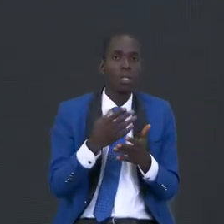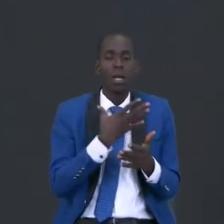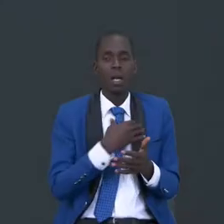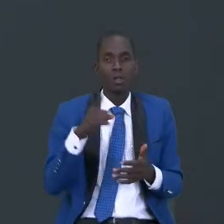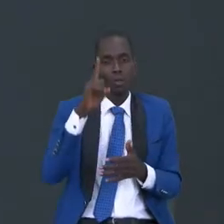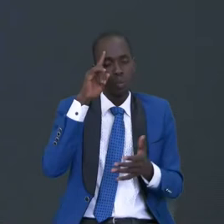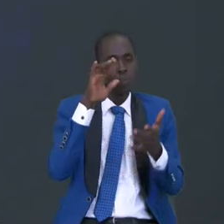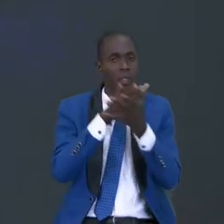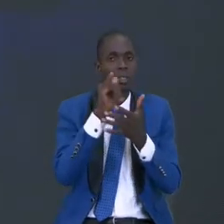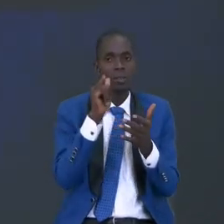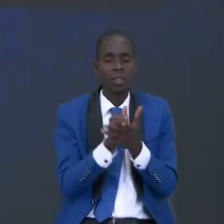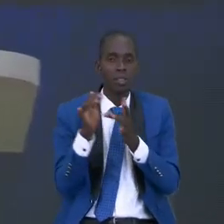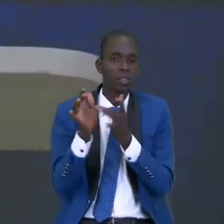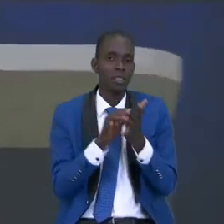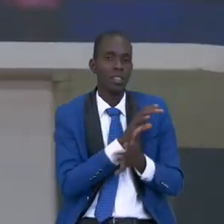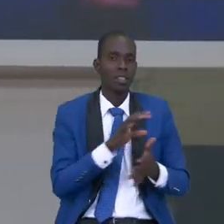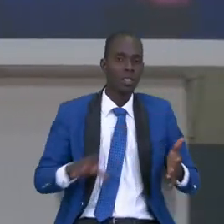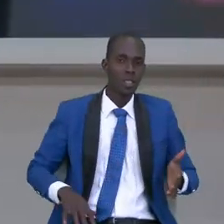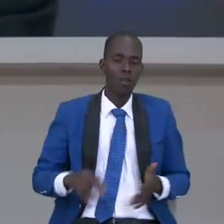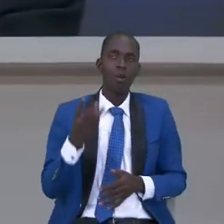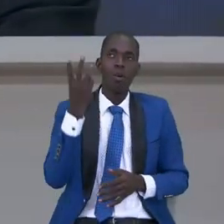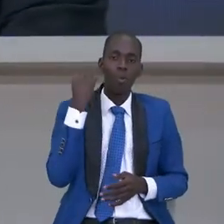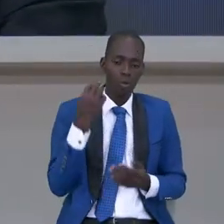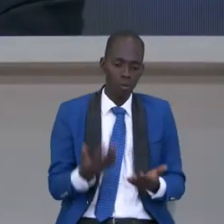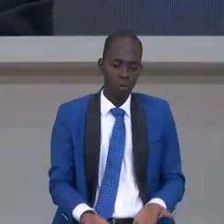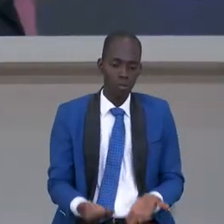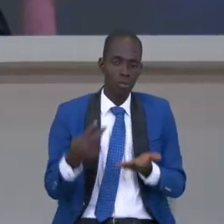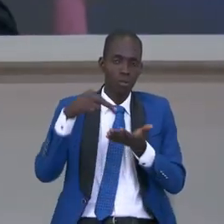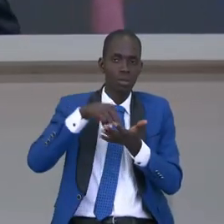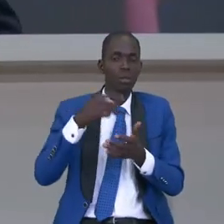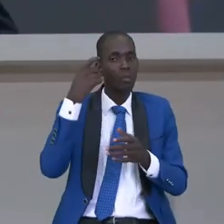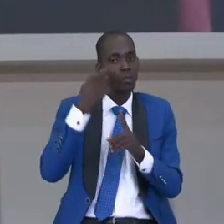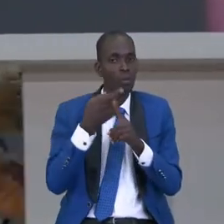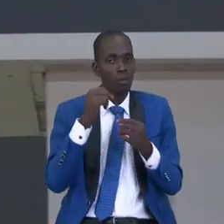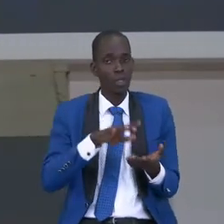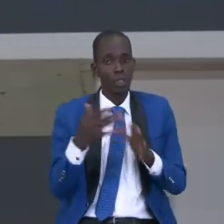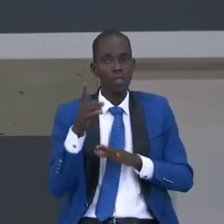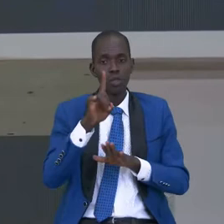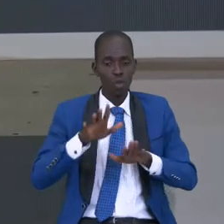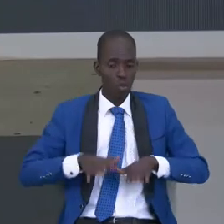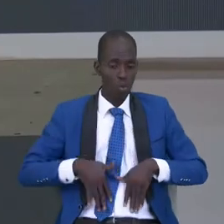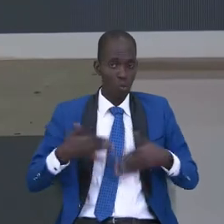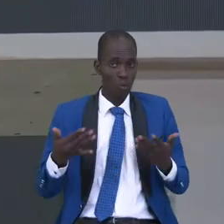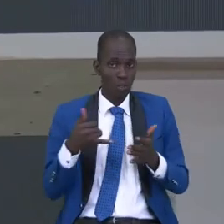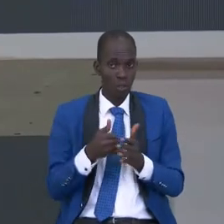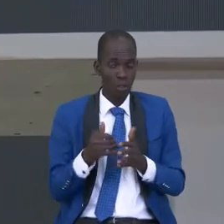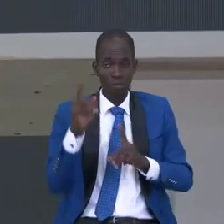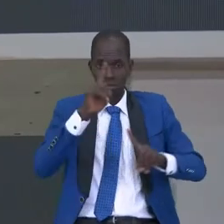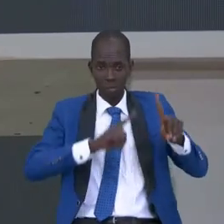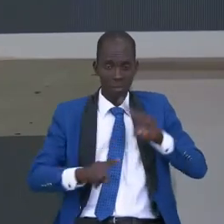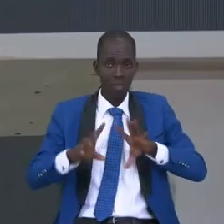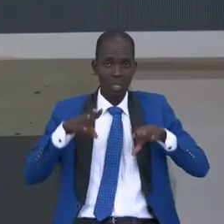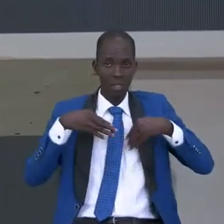that Jesus Christ was raised from the dead, you confess that with your mouth, you